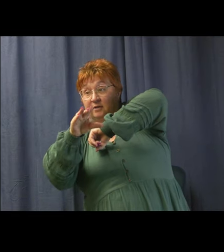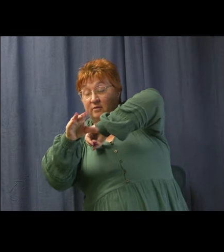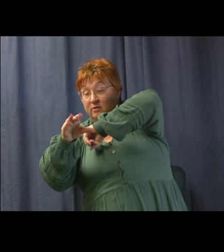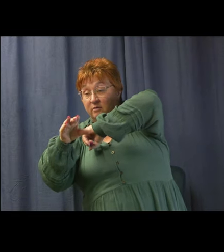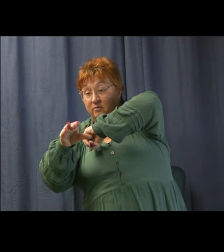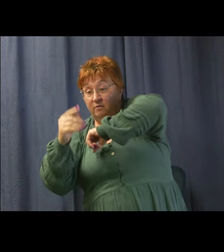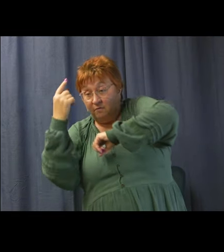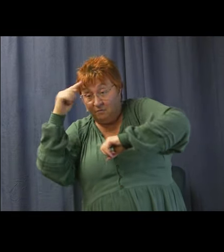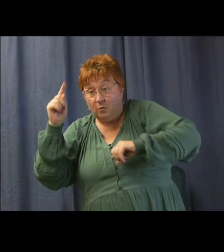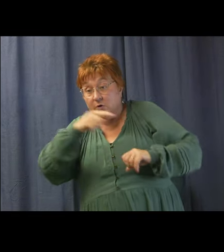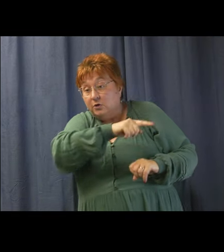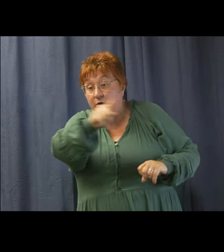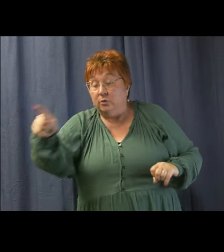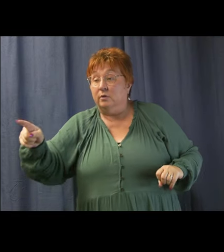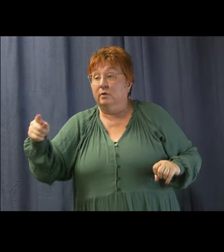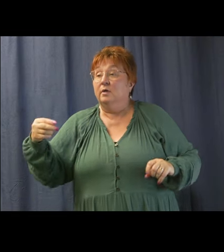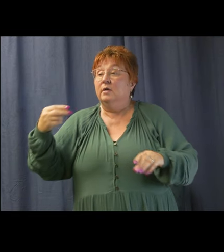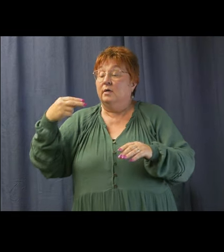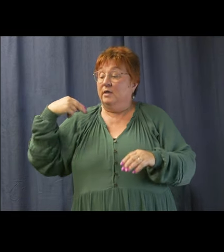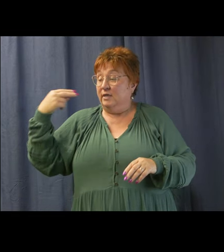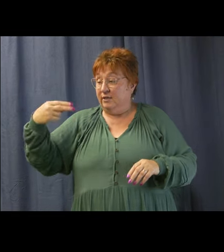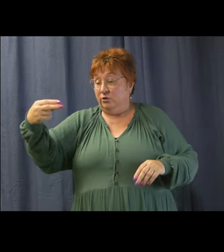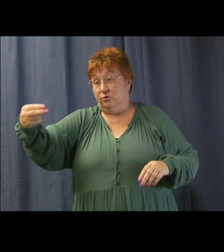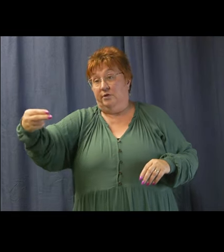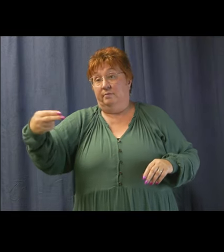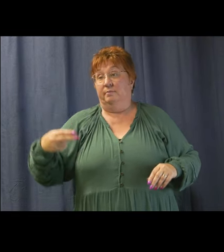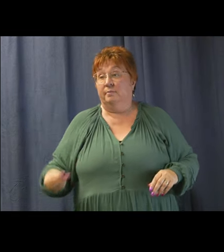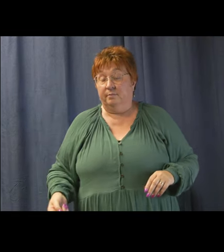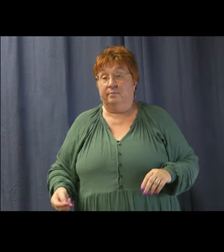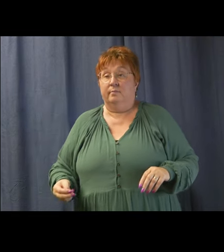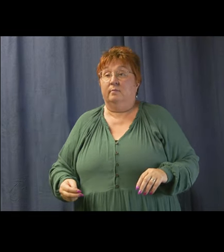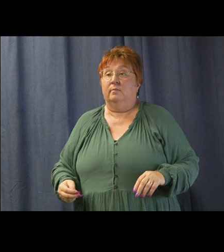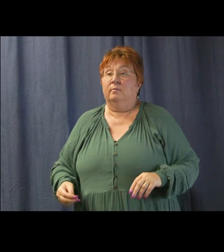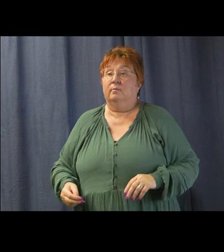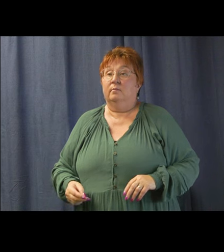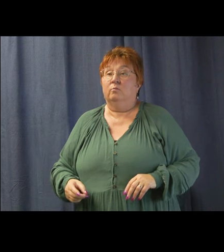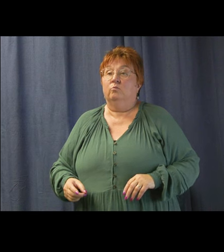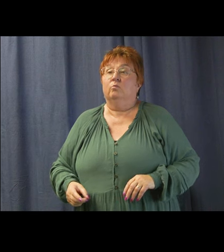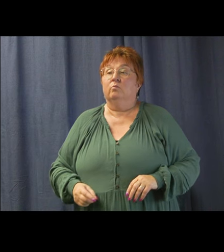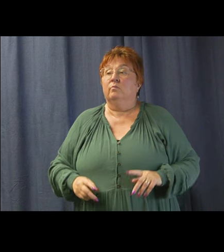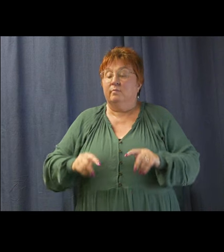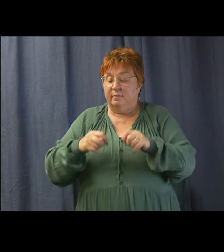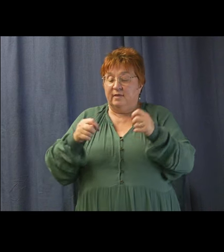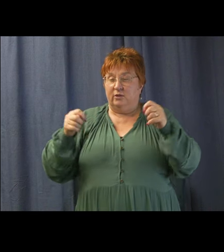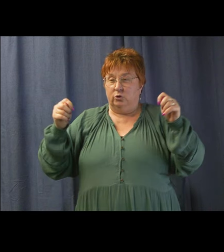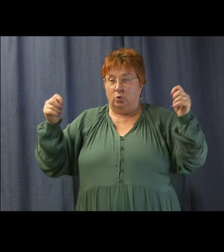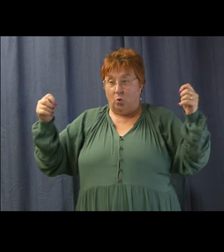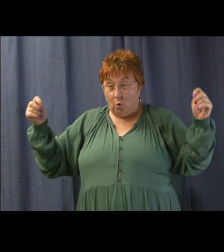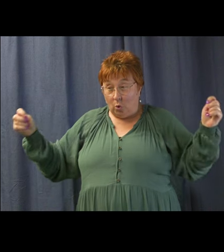intersect history. Now, we're going to go back to dissecting the Torah